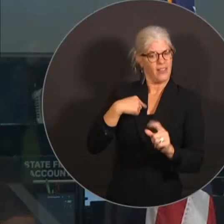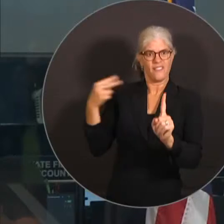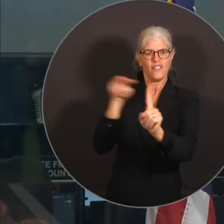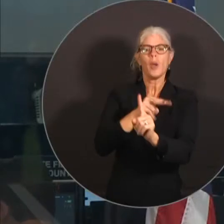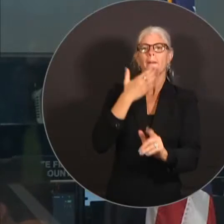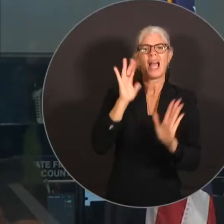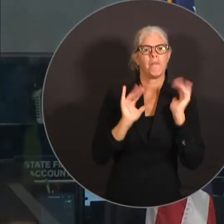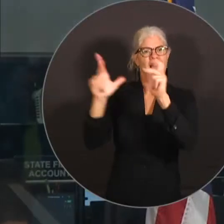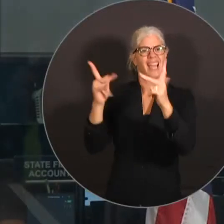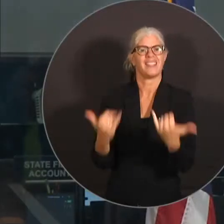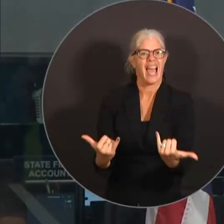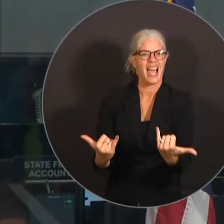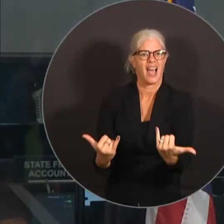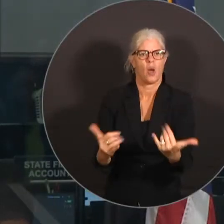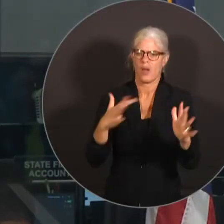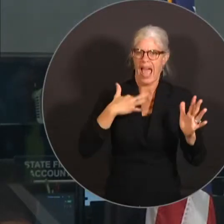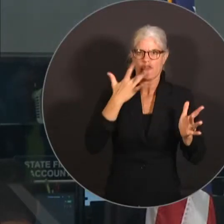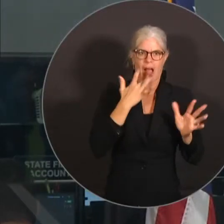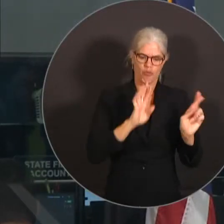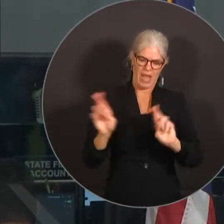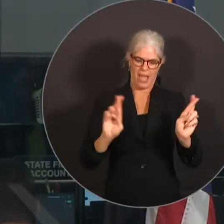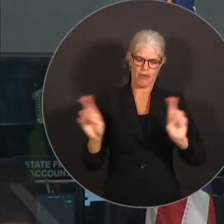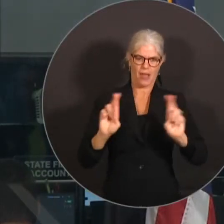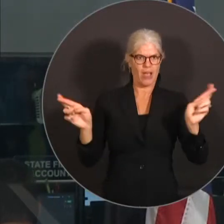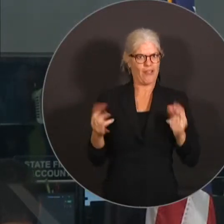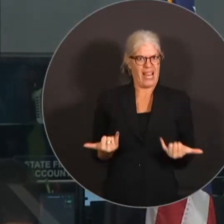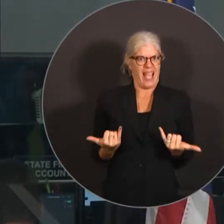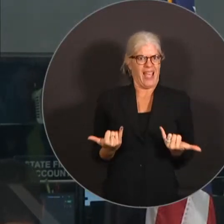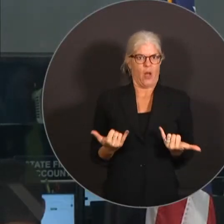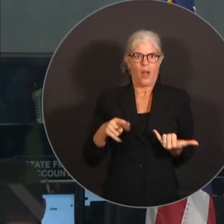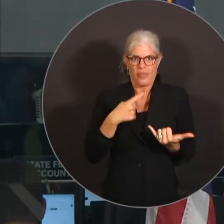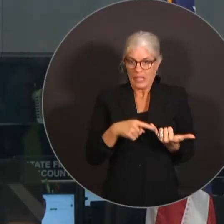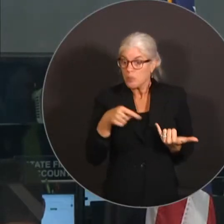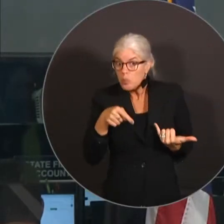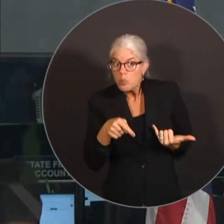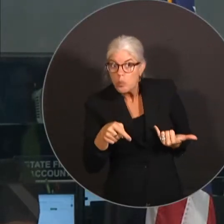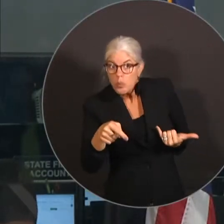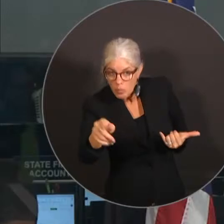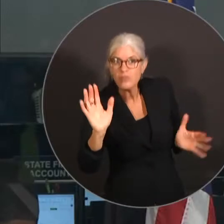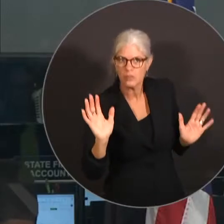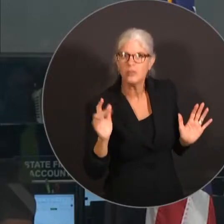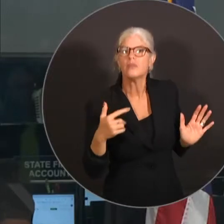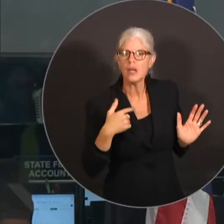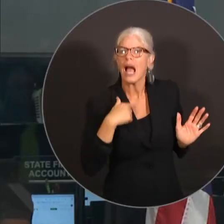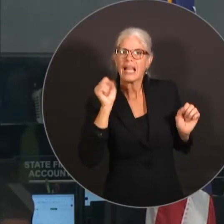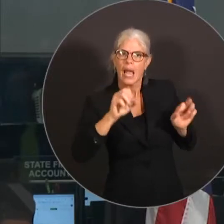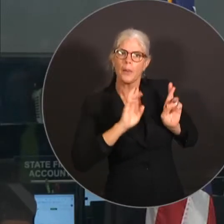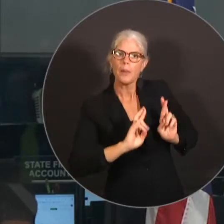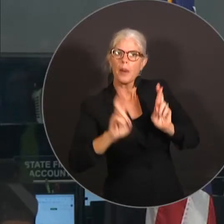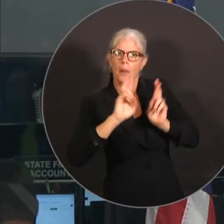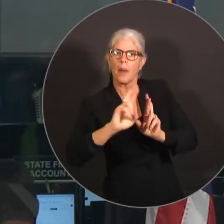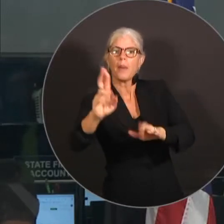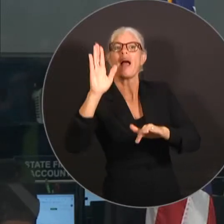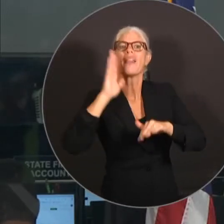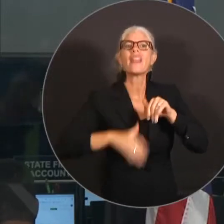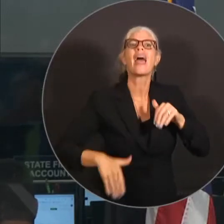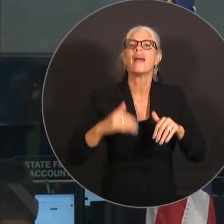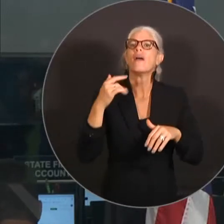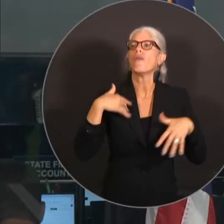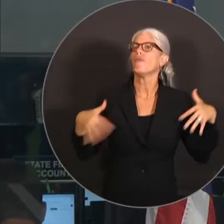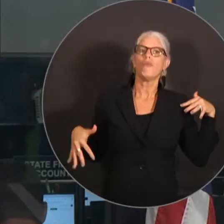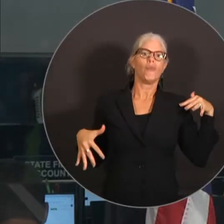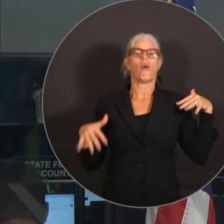prepared. That's why we have the fund. And you're going to be better off being prepared ultimately than if you're not willing to do